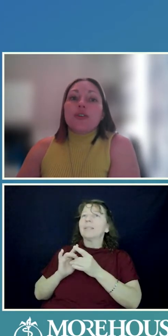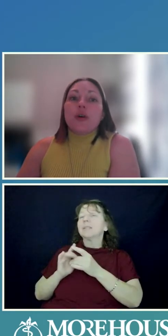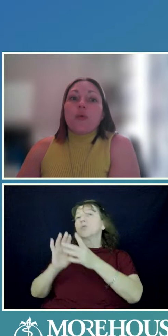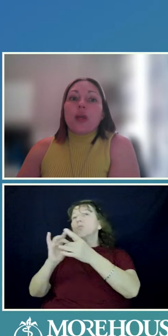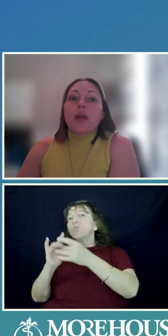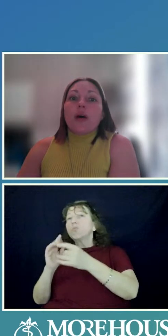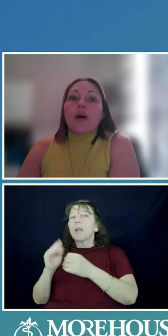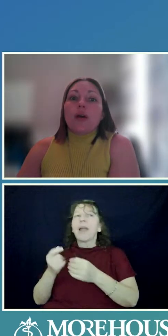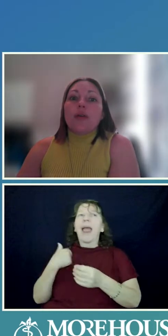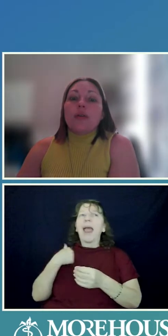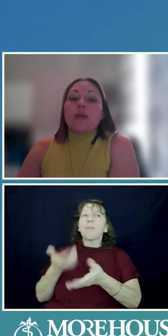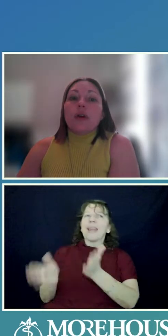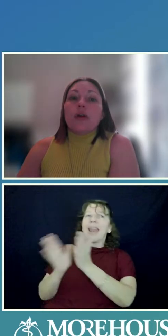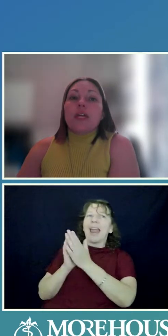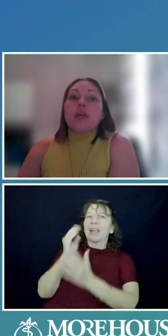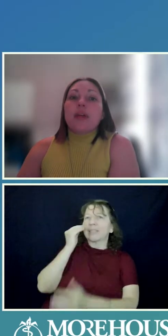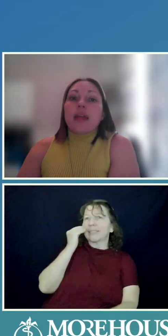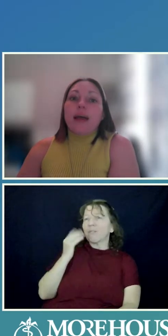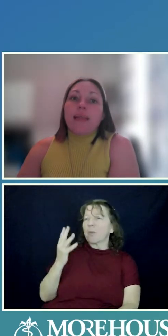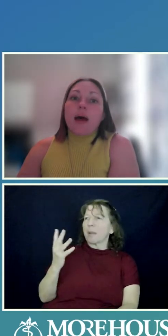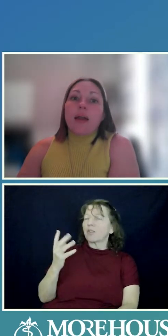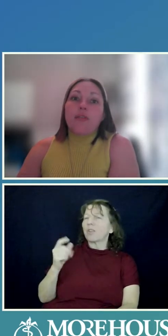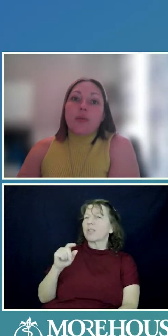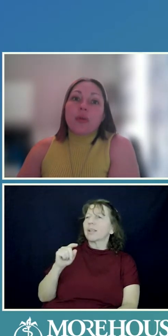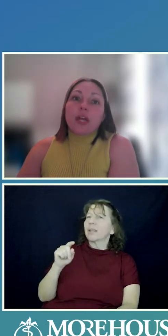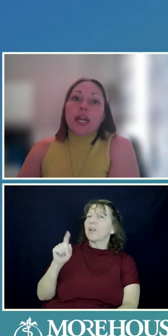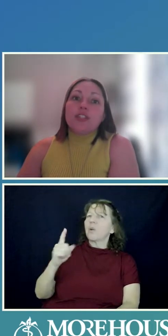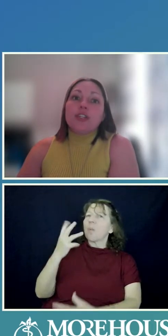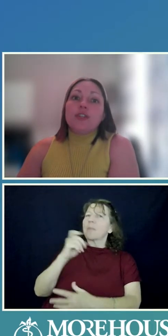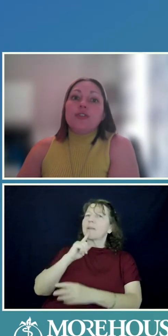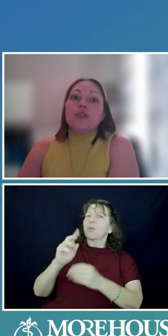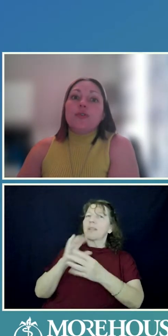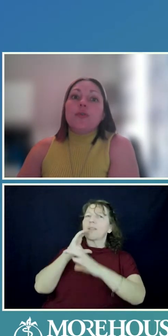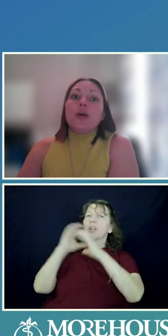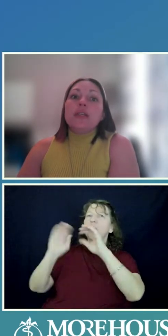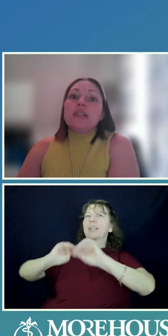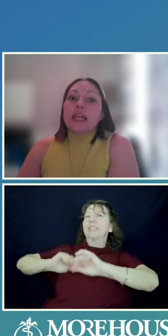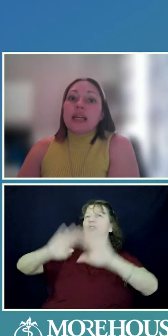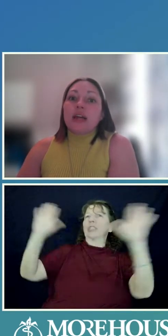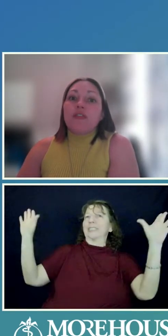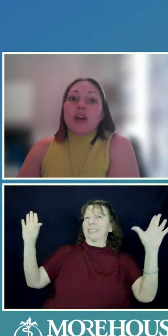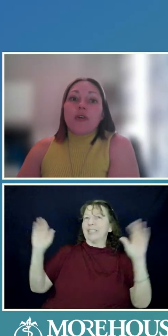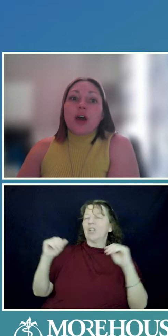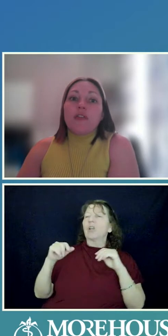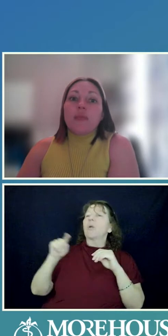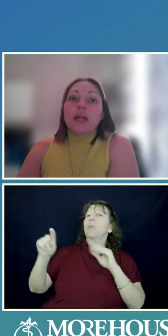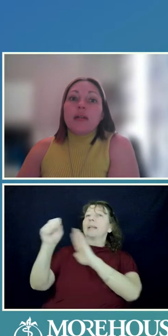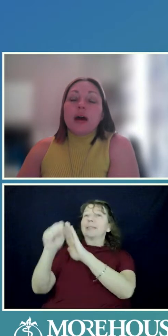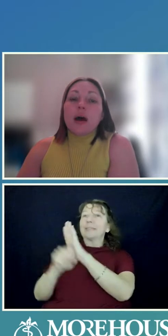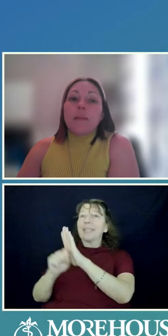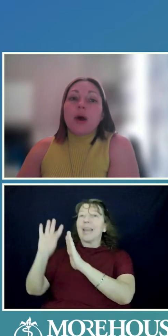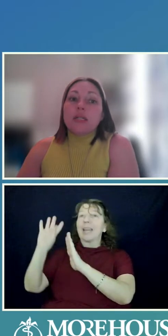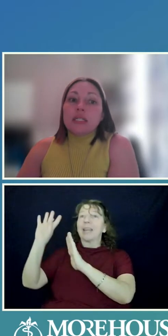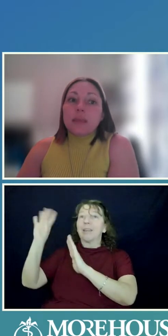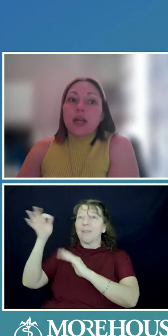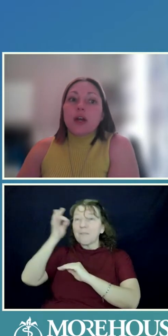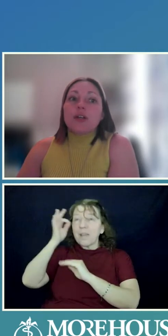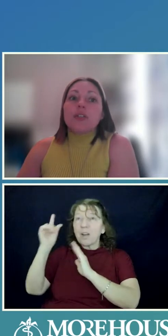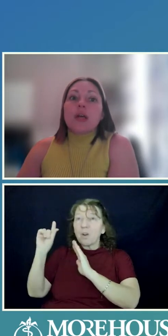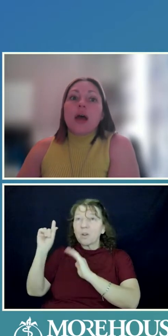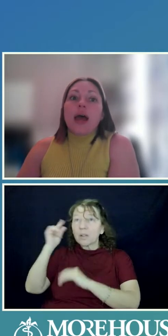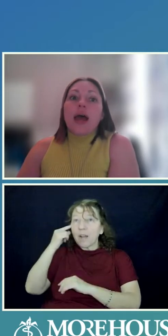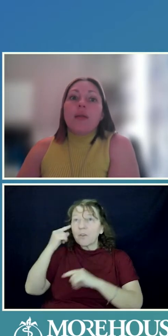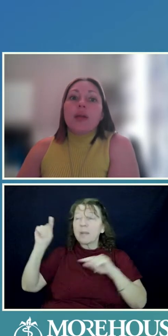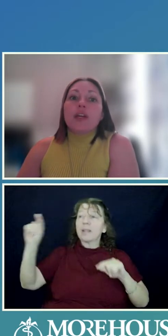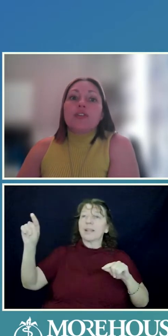making sure that we are keeping that line of communication to state and federal government